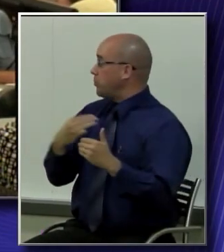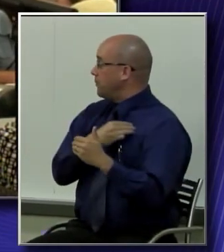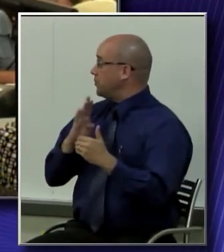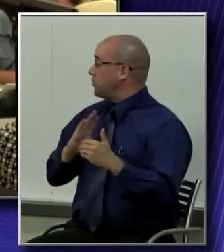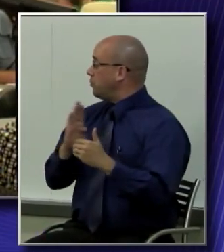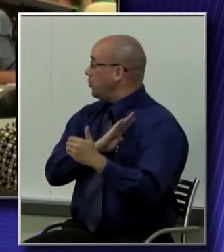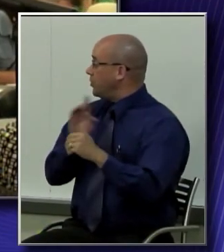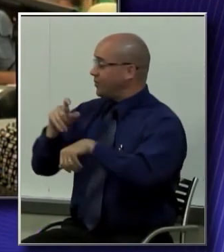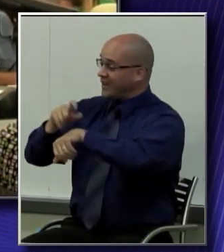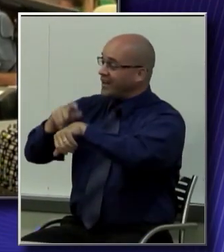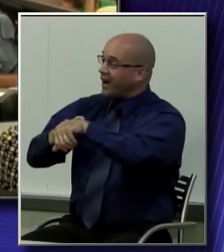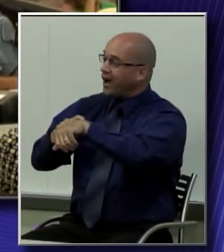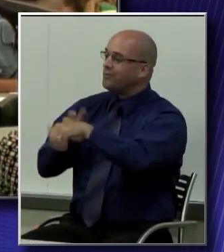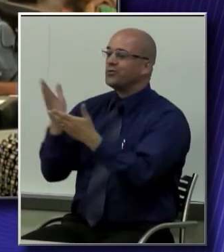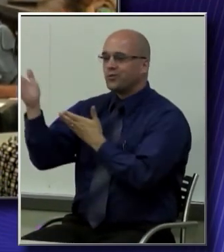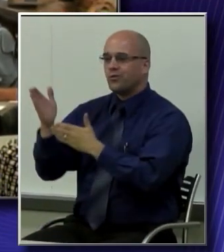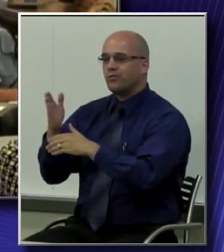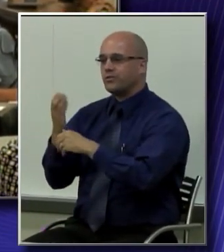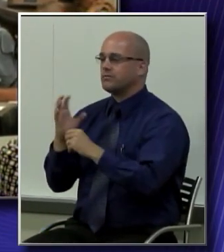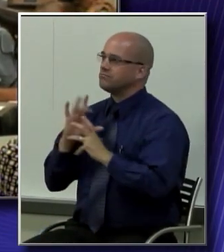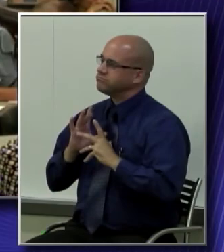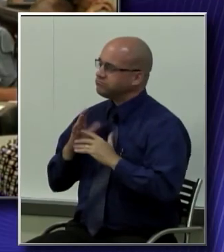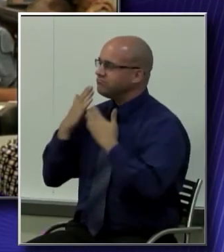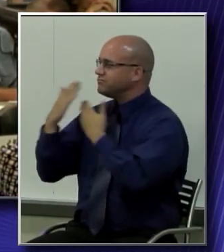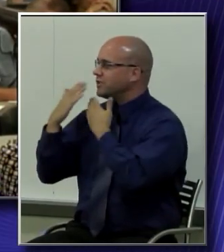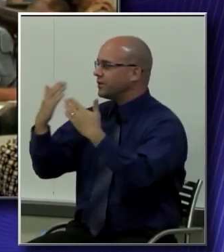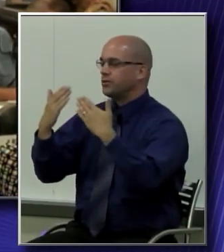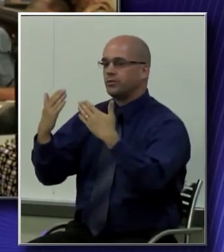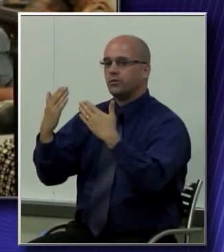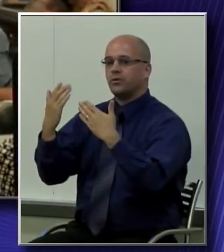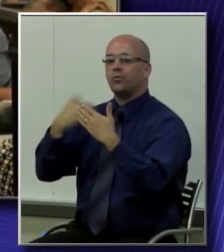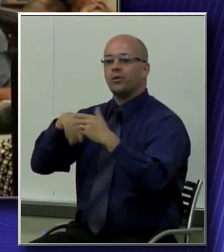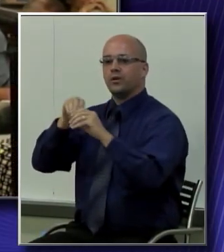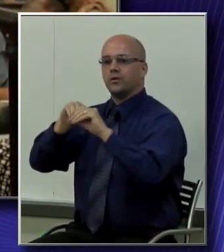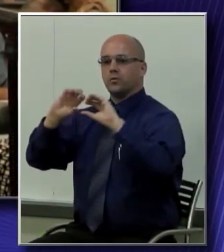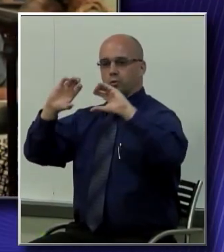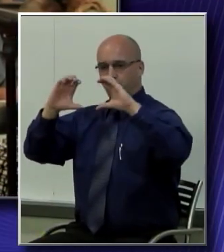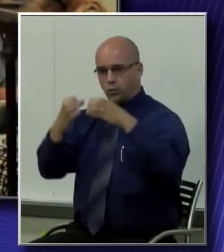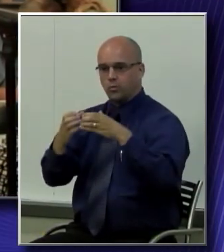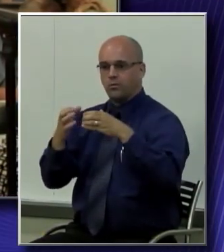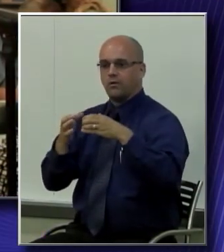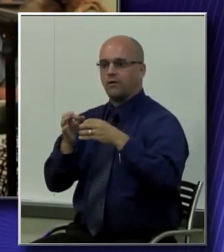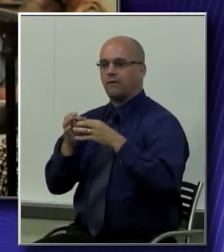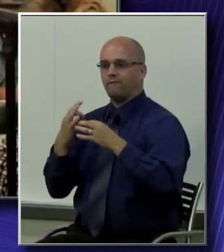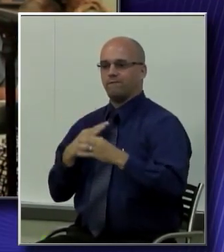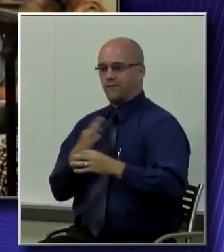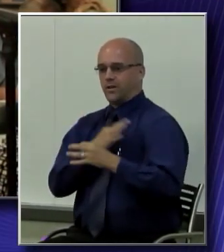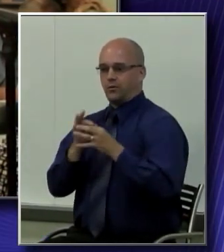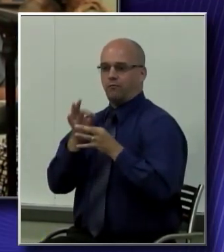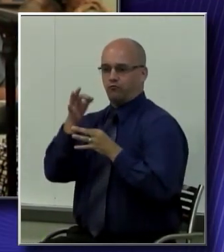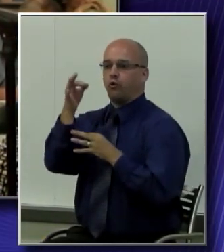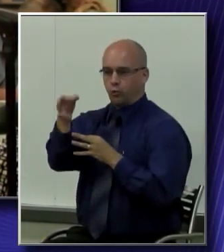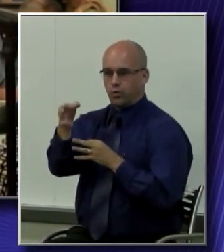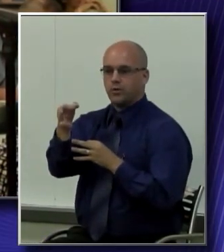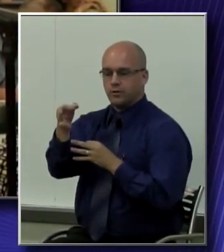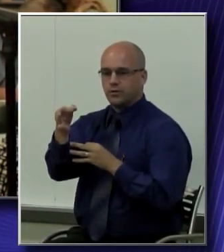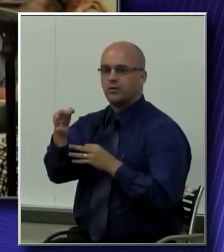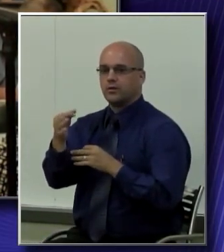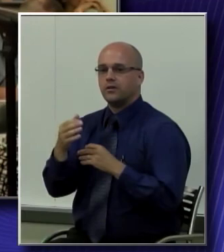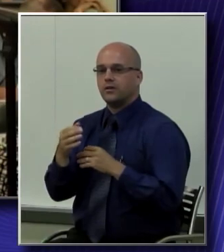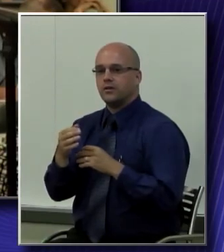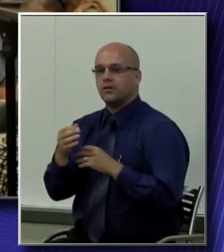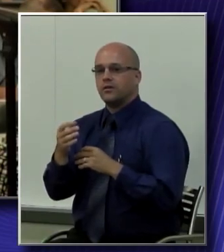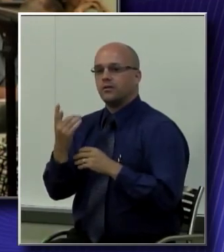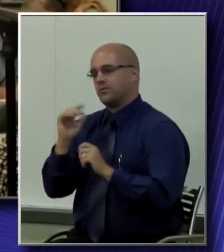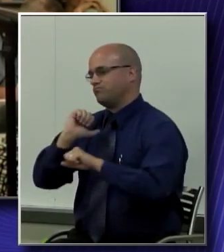and for your service. We are members of Faculty Forward North Carolina. This is an organization that formed just in January. We represent, I